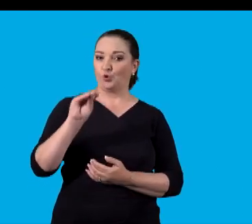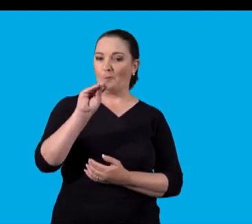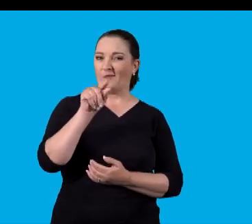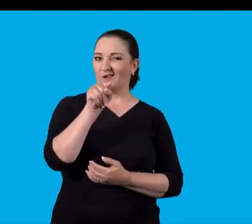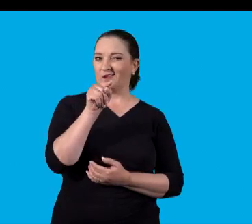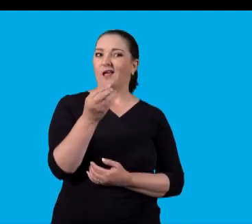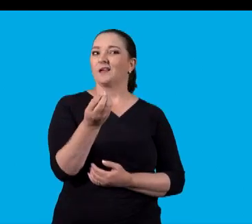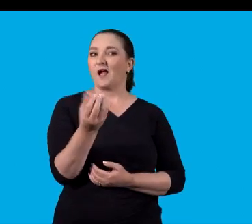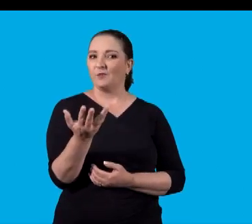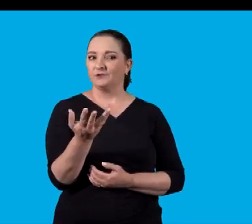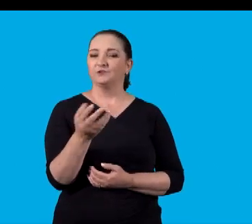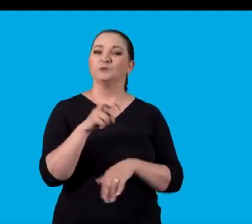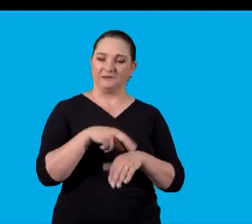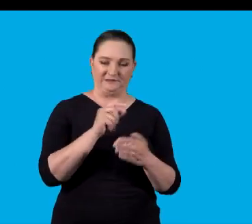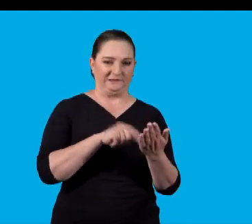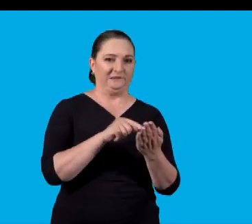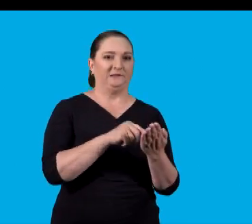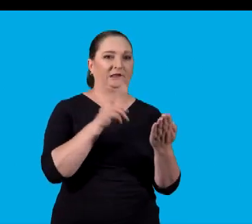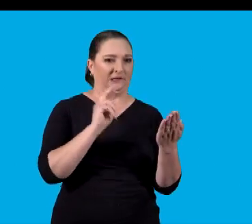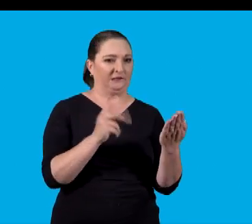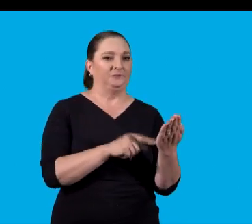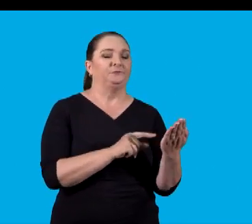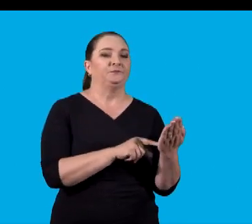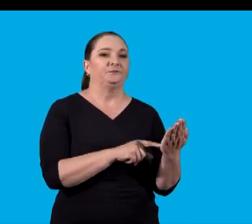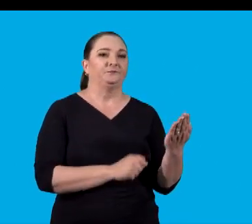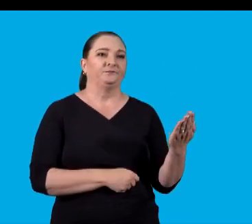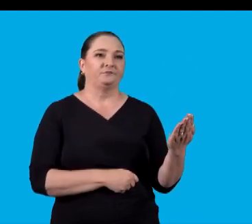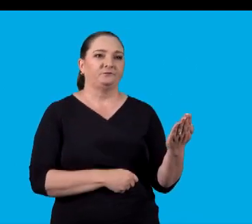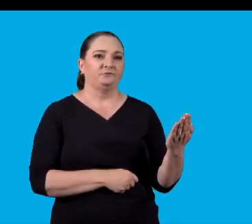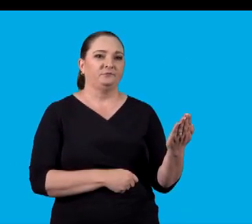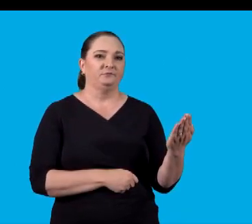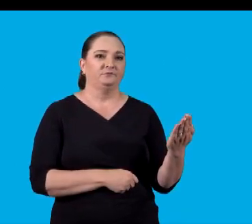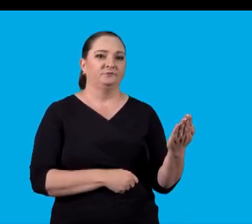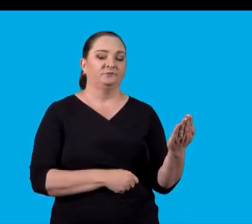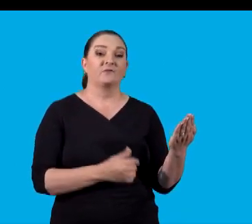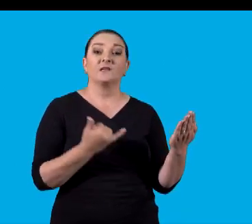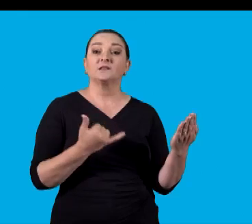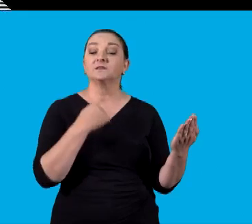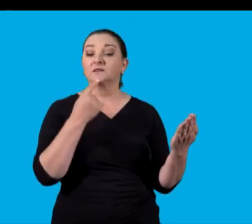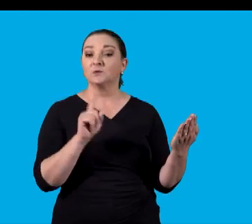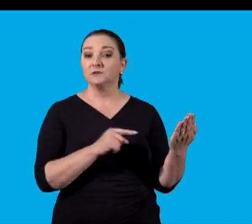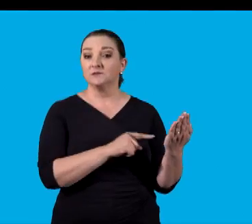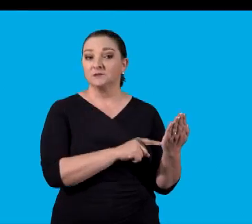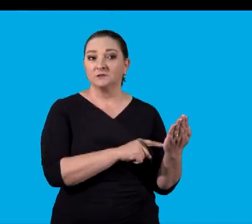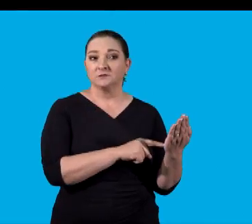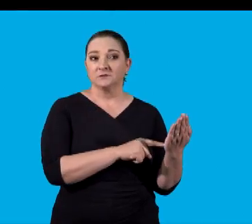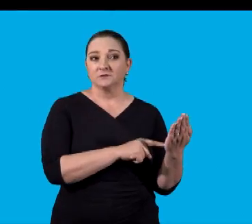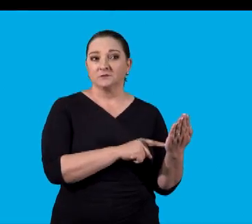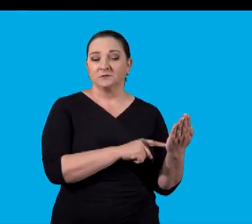at the top. So we need a calculator again now. And we'll now say,